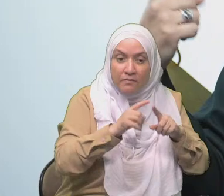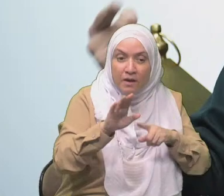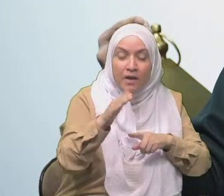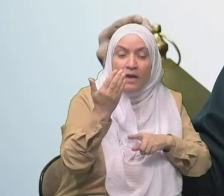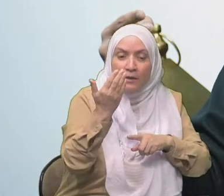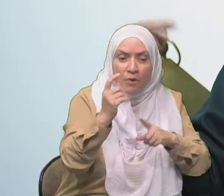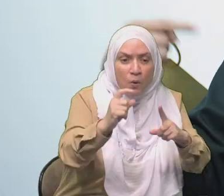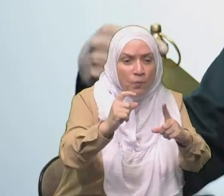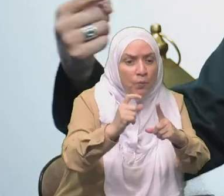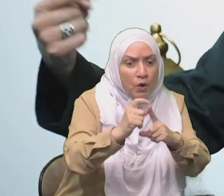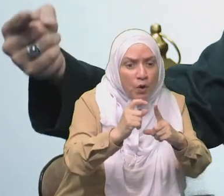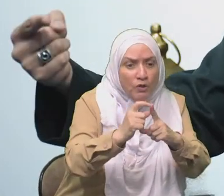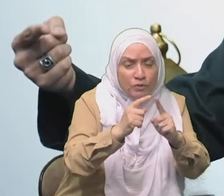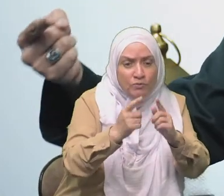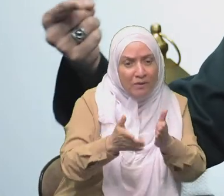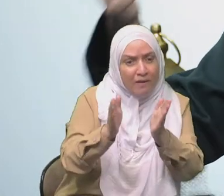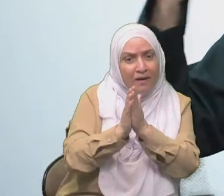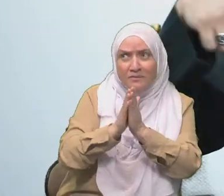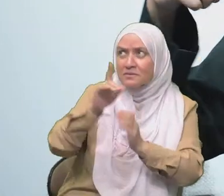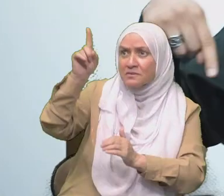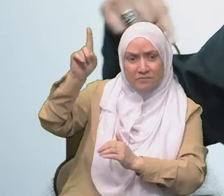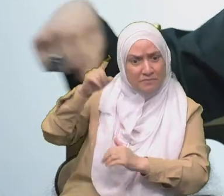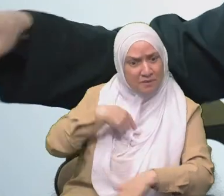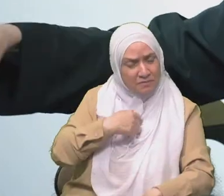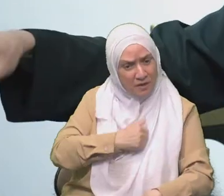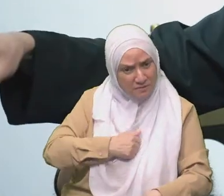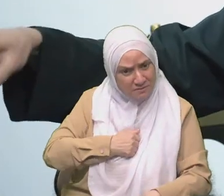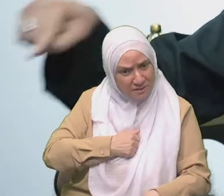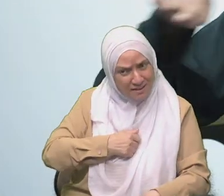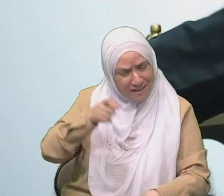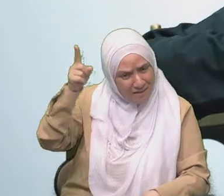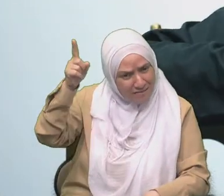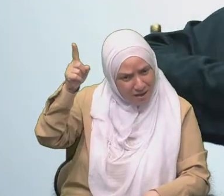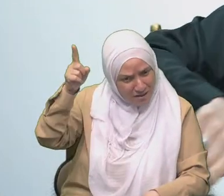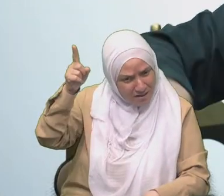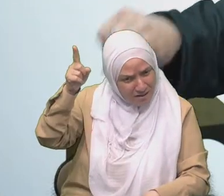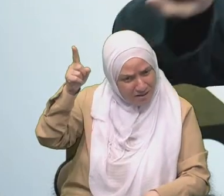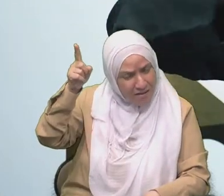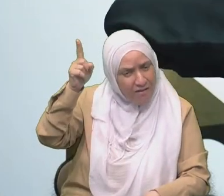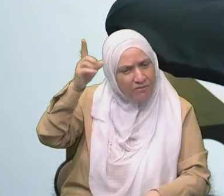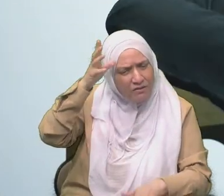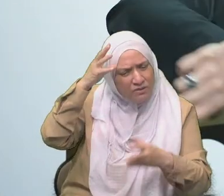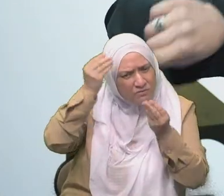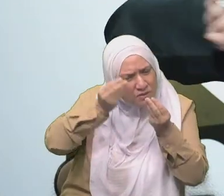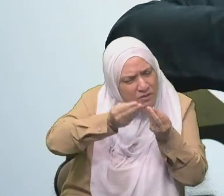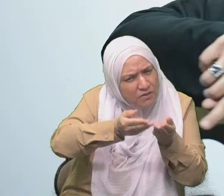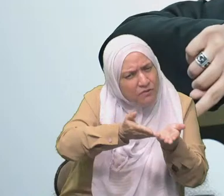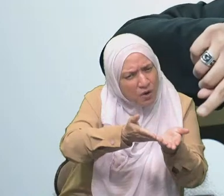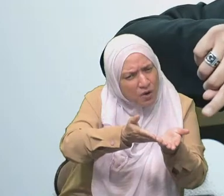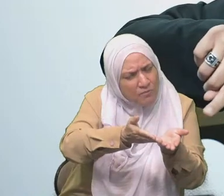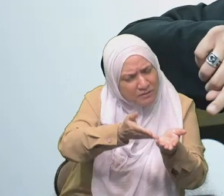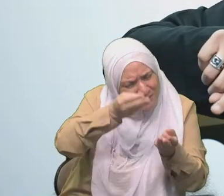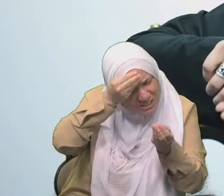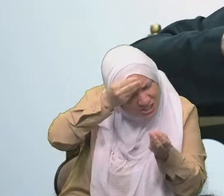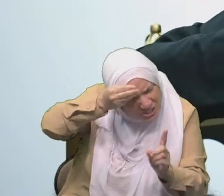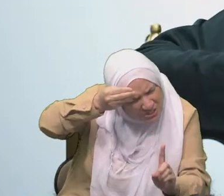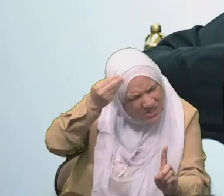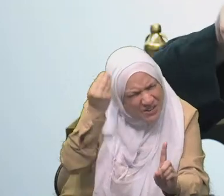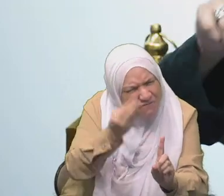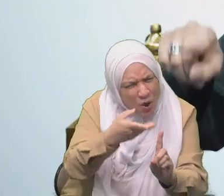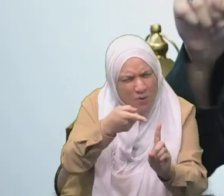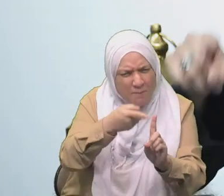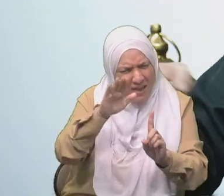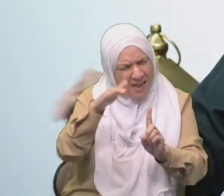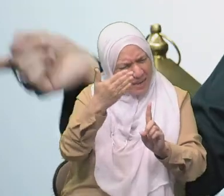to speak the words and take the next step. Allah will give you the words and the next step, but there's the willingness that comes from your end. And